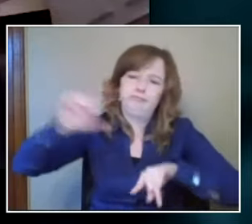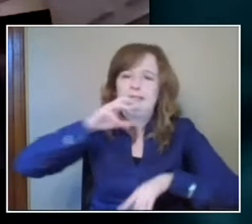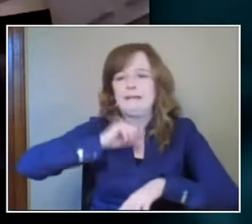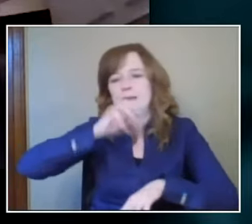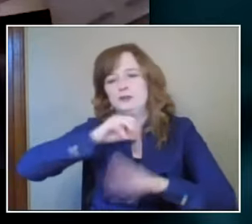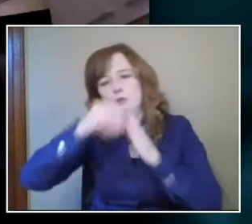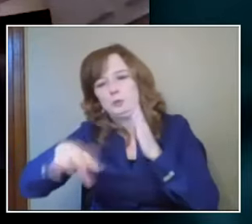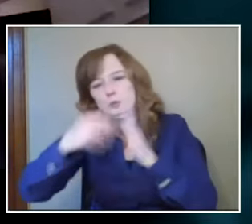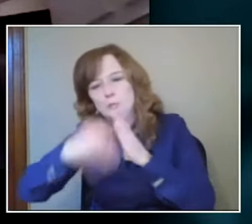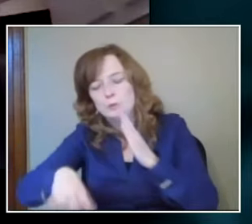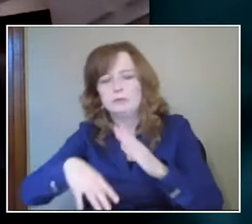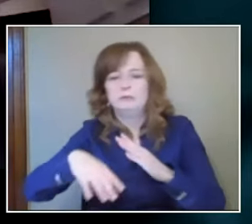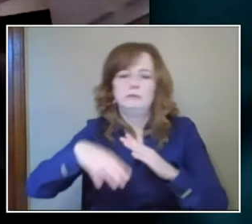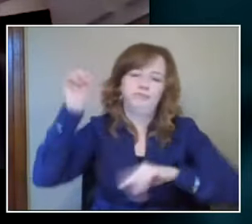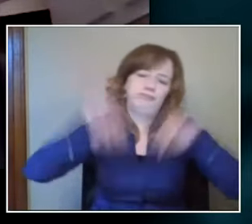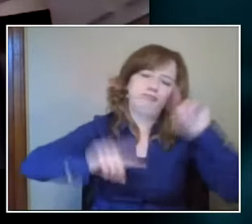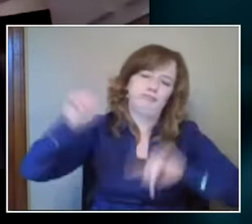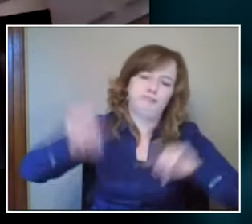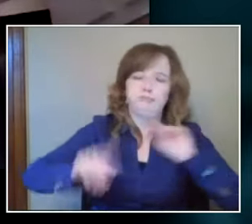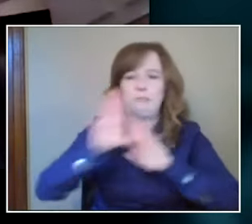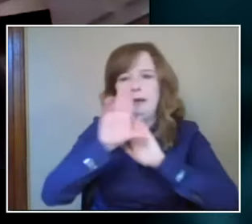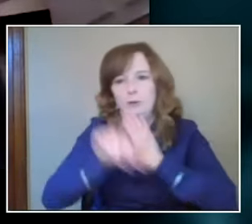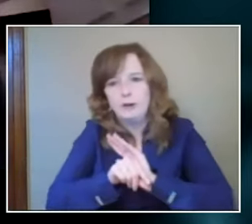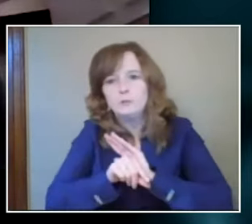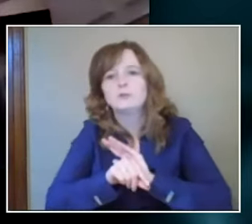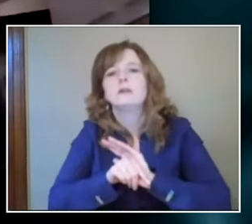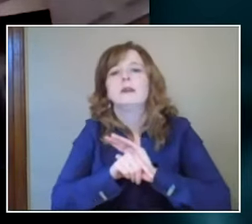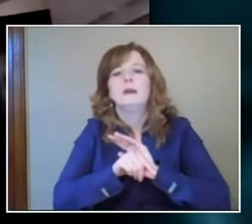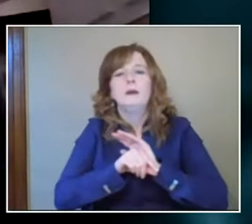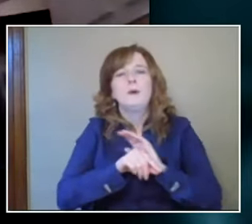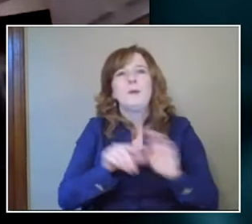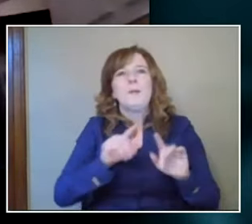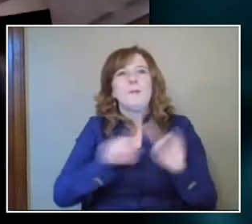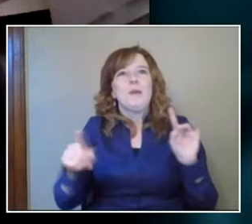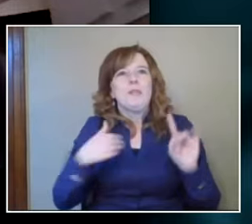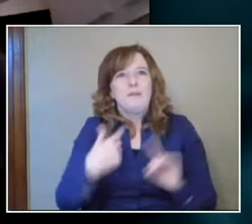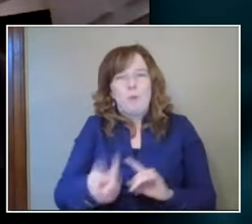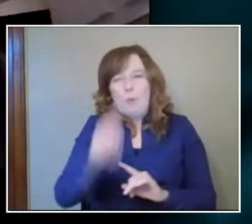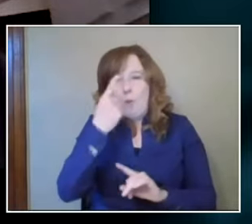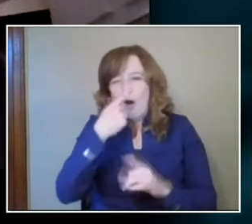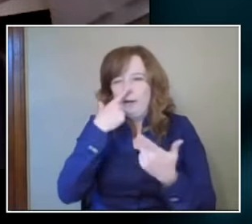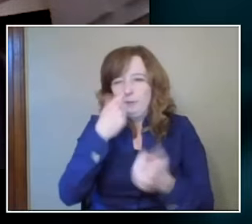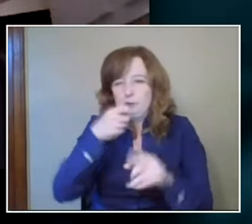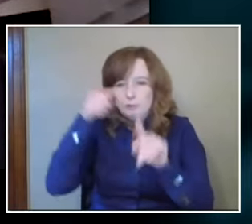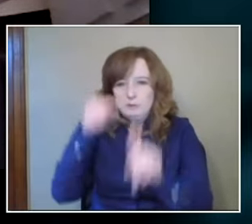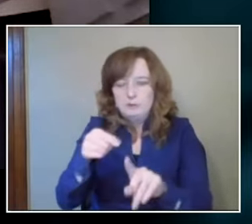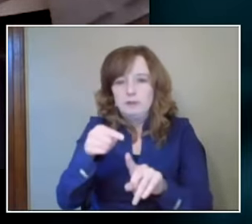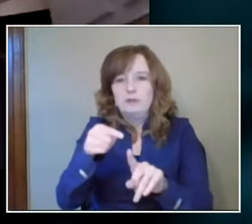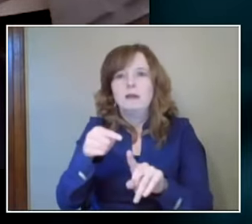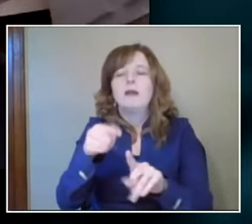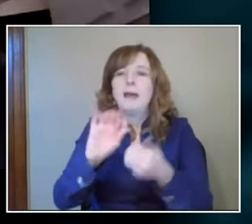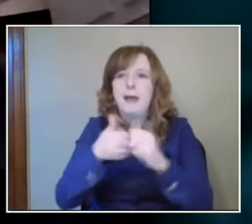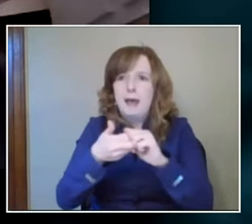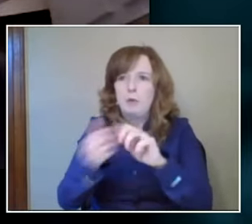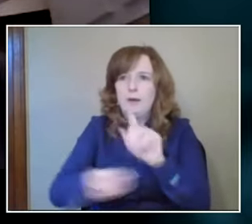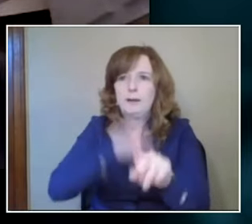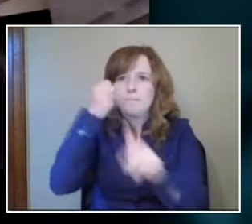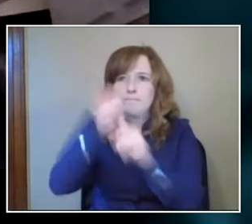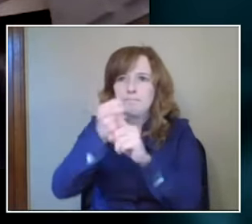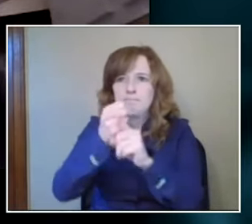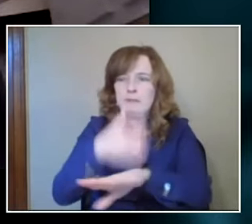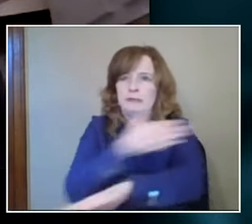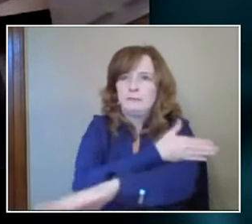creeds, they all have one particular interest, and that is, how can I make a difference? What can I